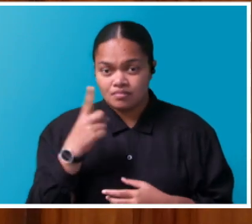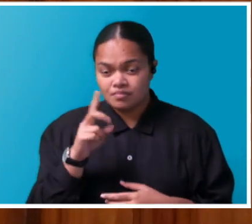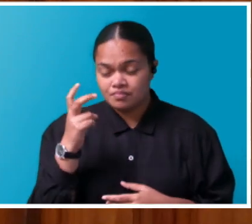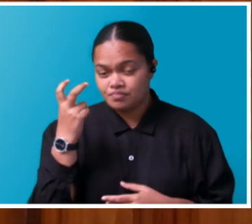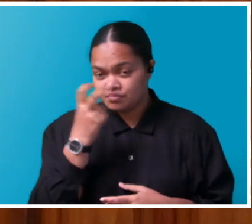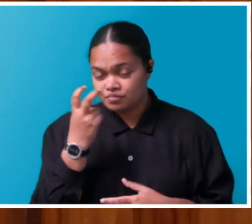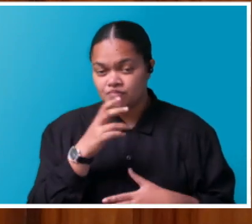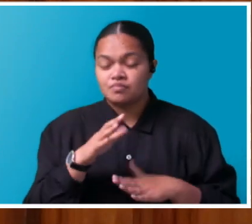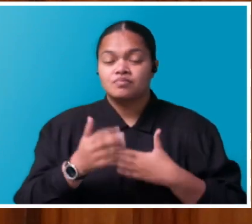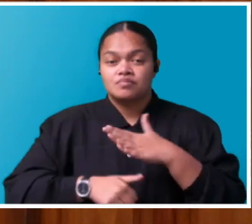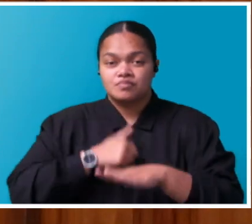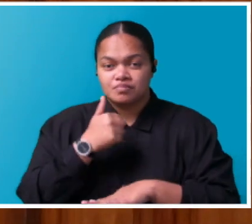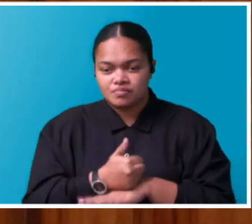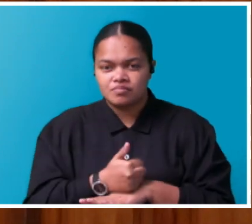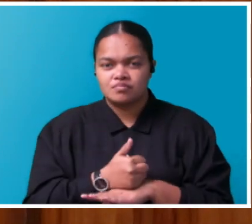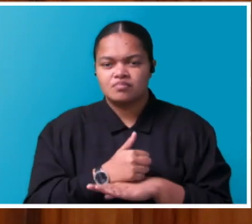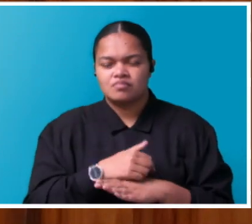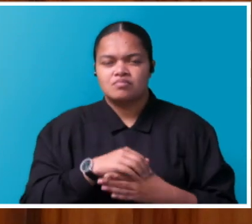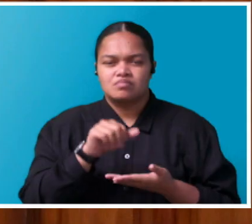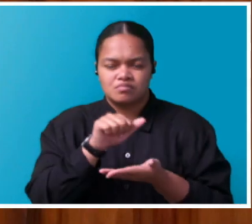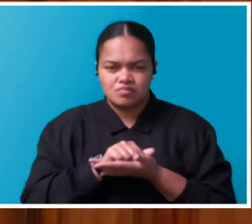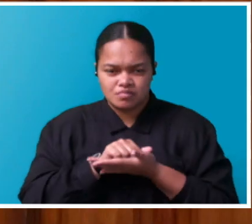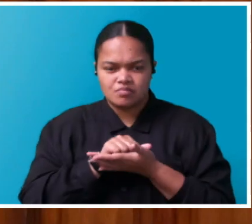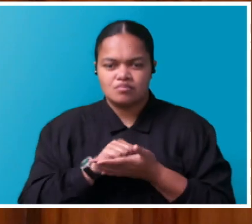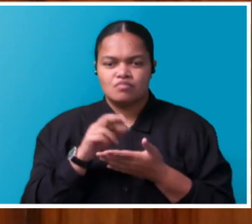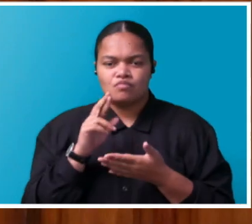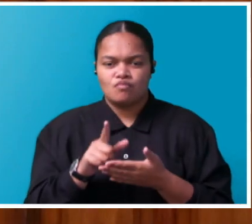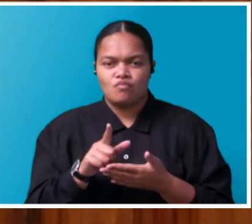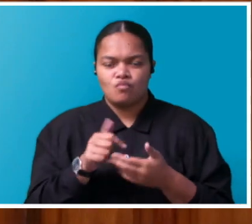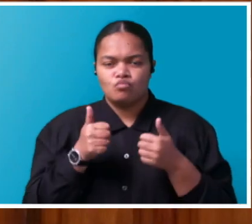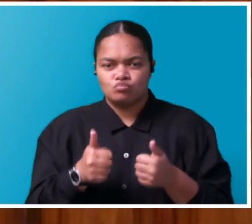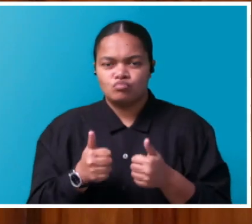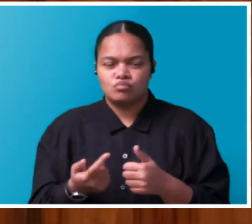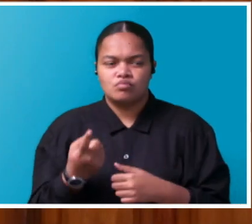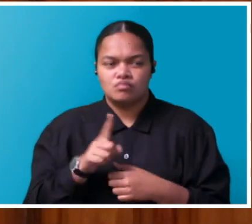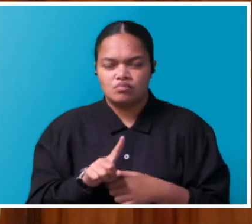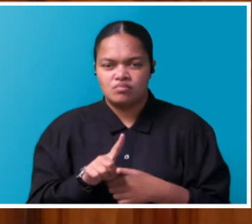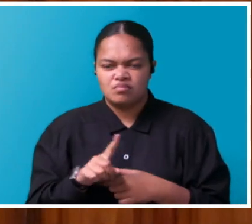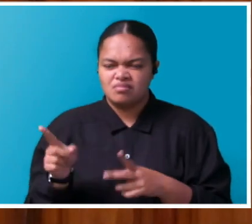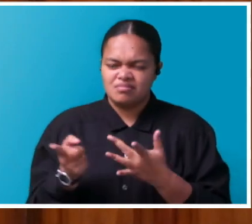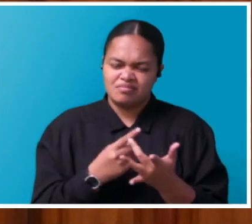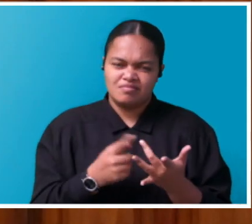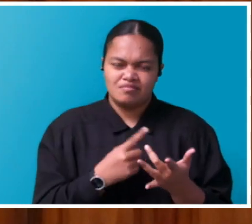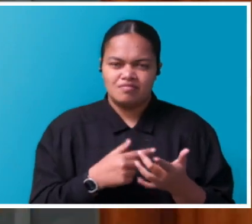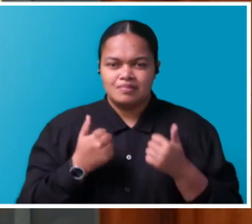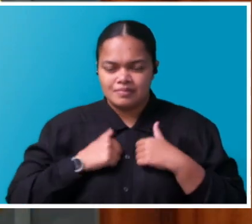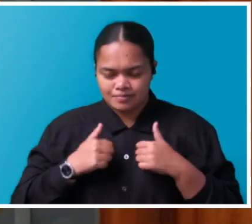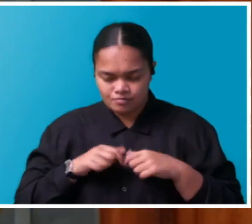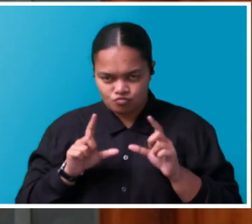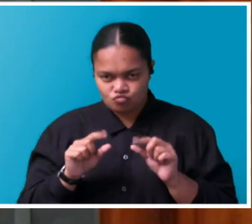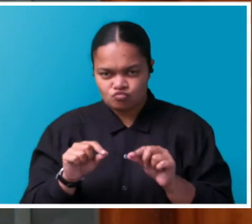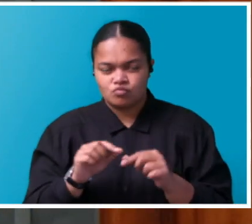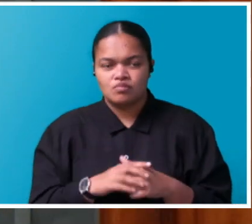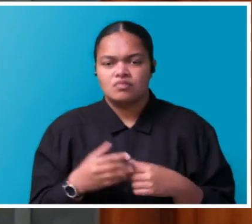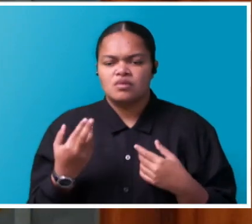established carbon stocks as an incentive for adopting good husbandry practices, and is also expected to bring about